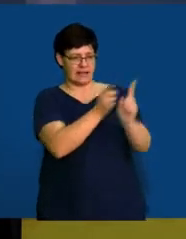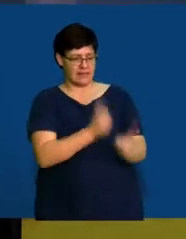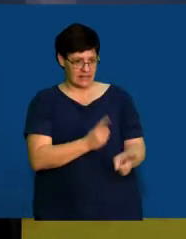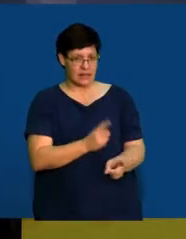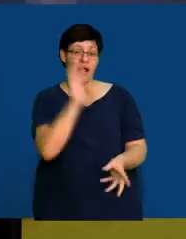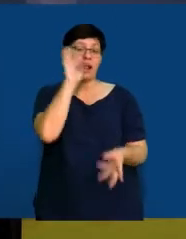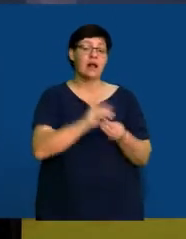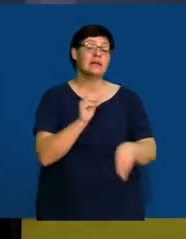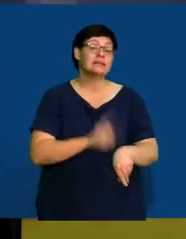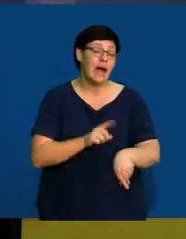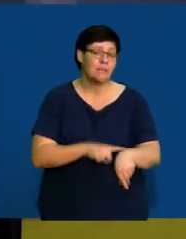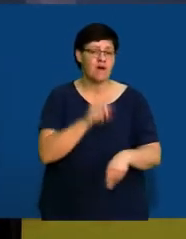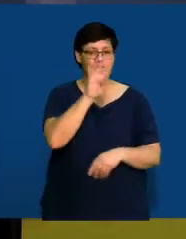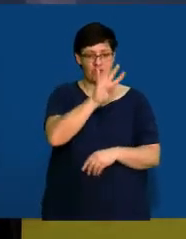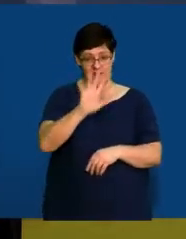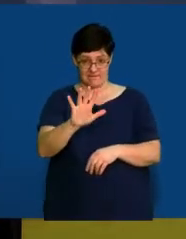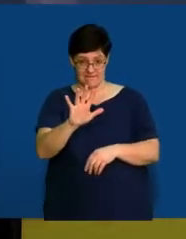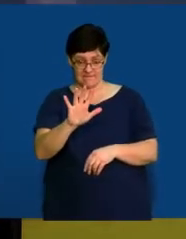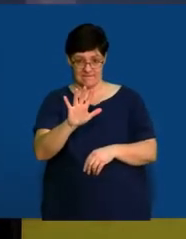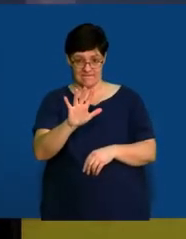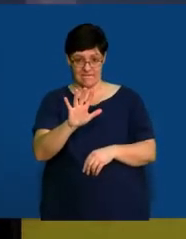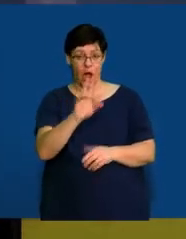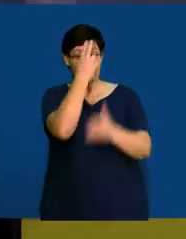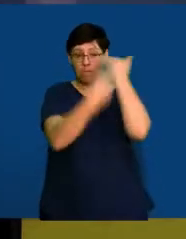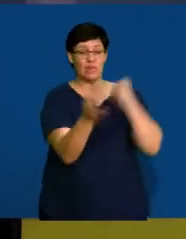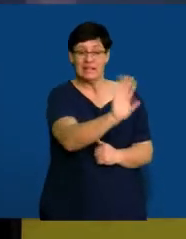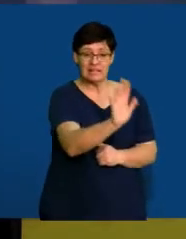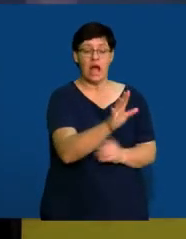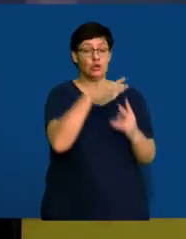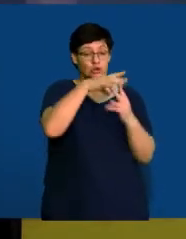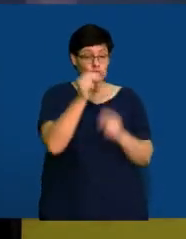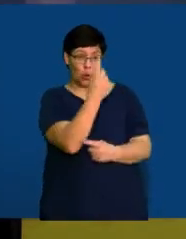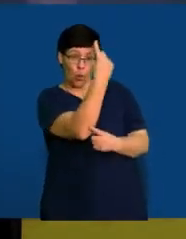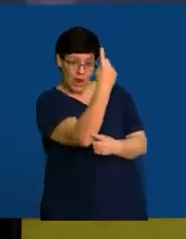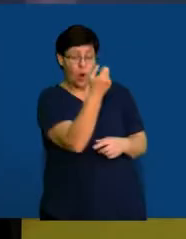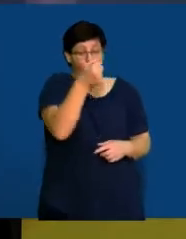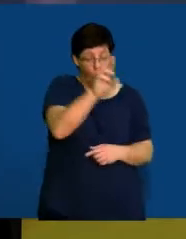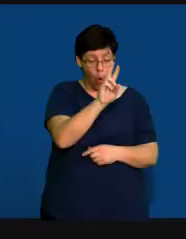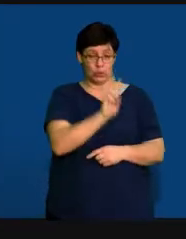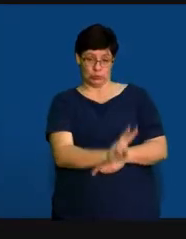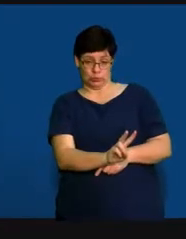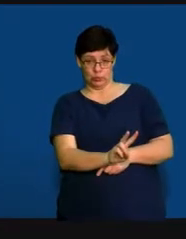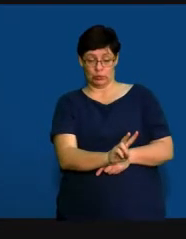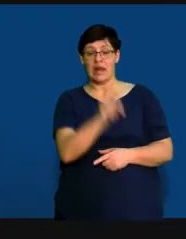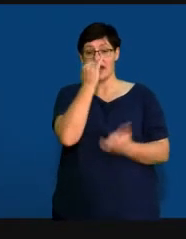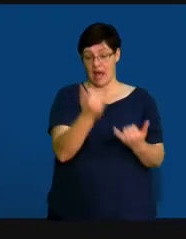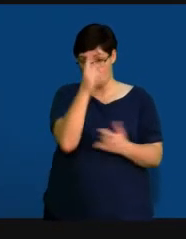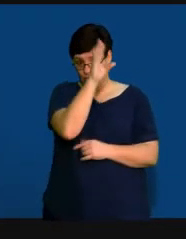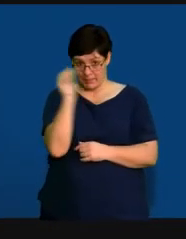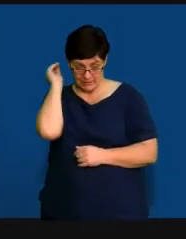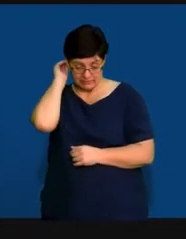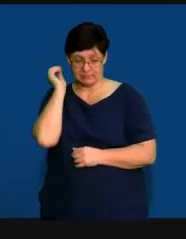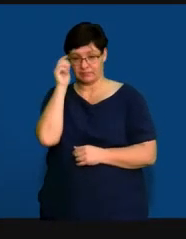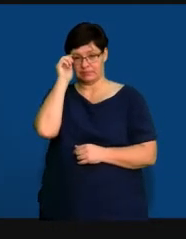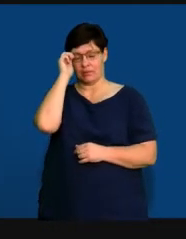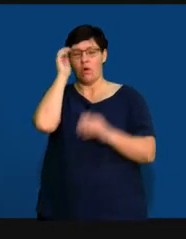1 or 2, not both. Are we together? And remember now, we're